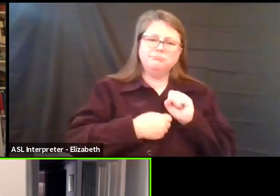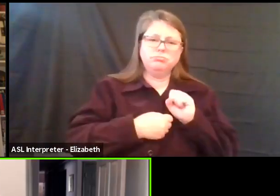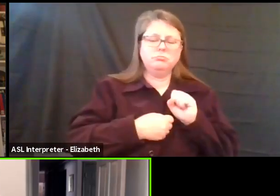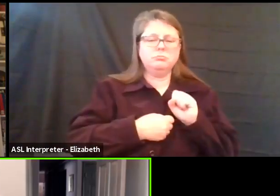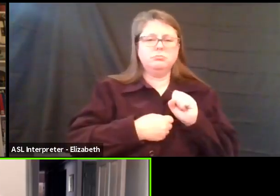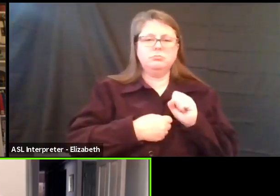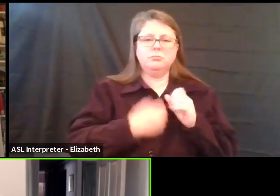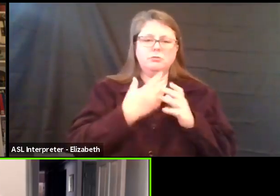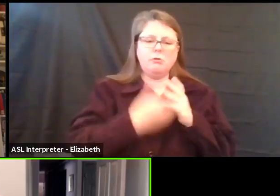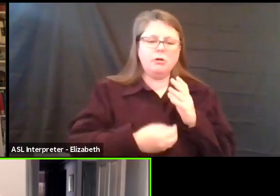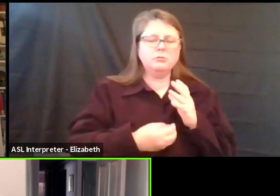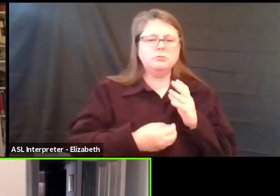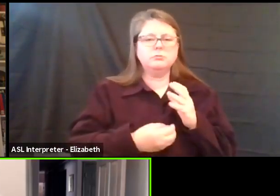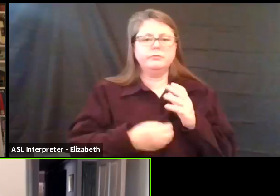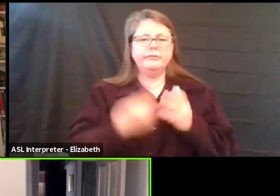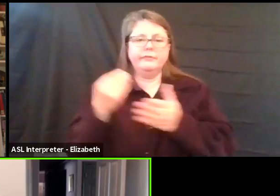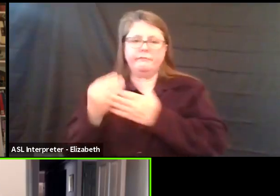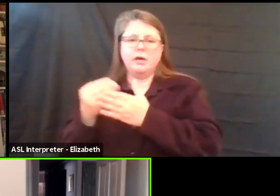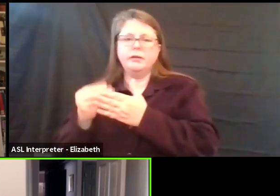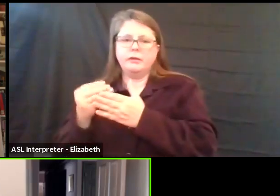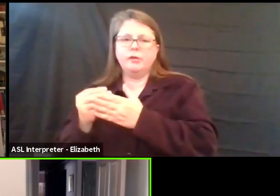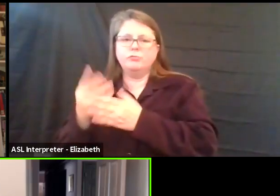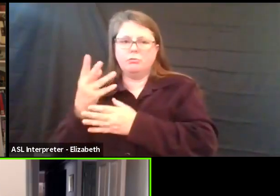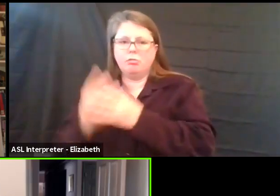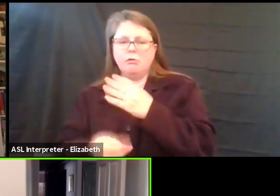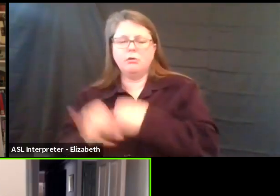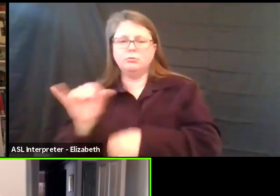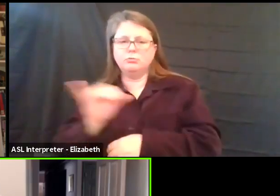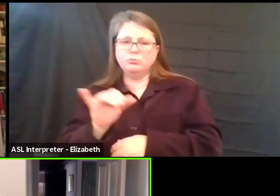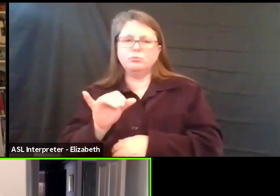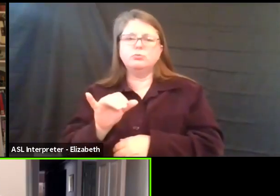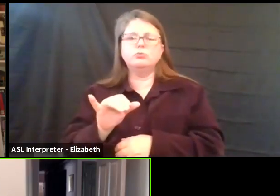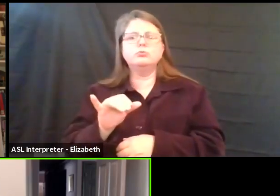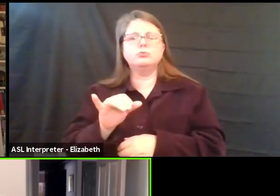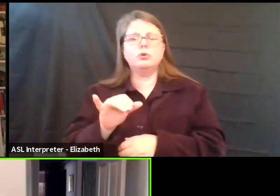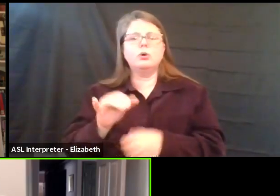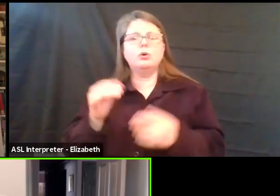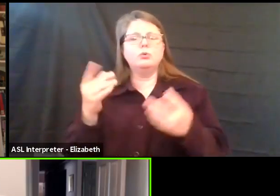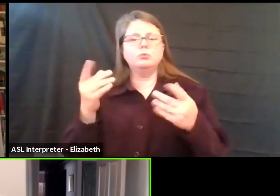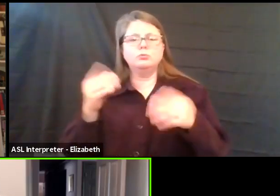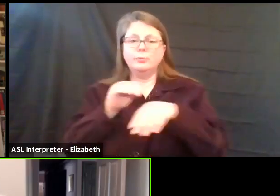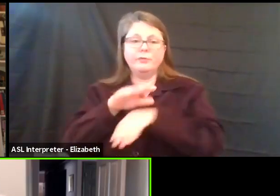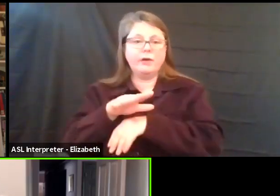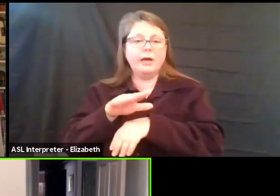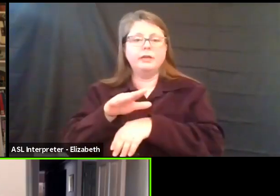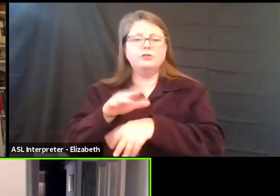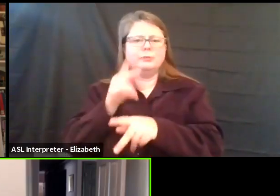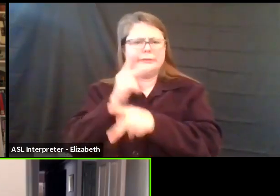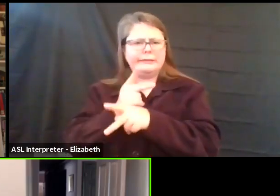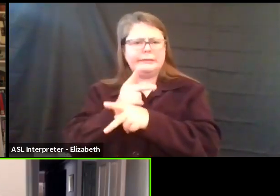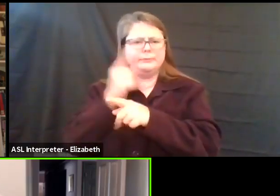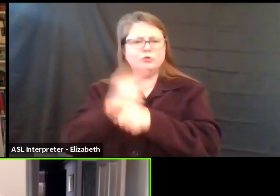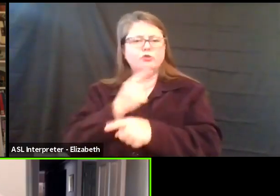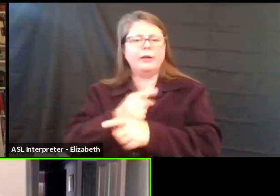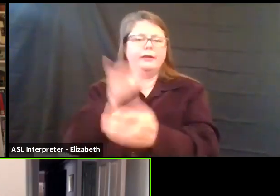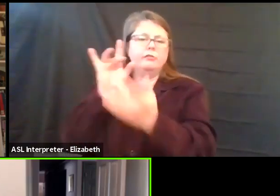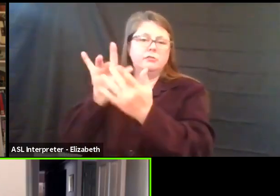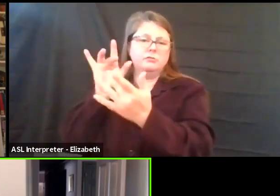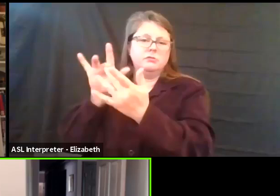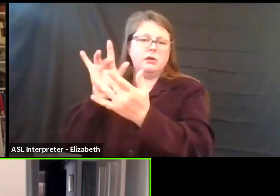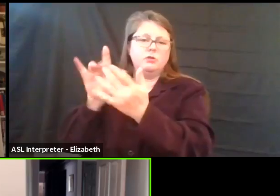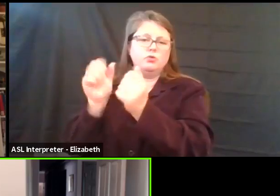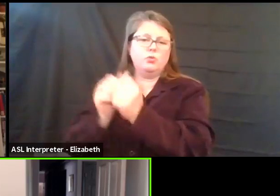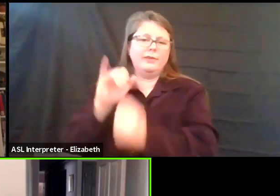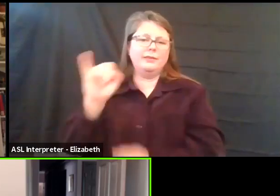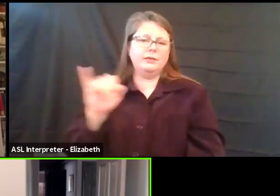you to stay in touch with your claim rep and make sure that you understand what's going on and what steps you need to take and what you need to do next